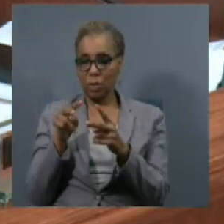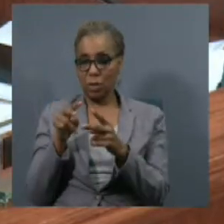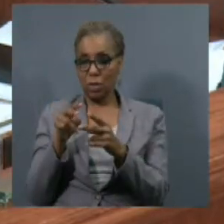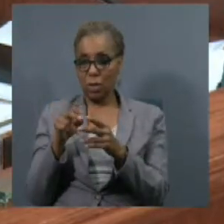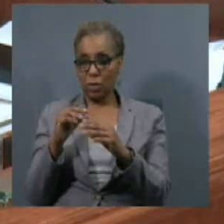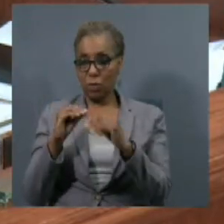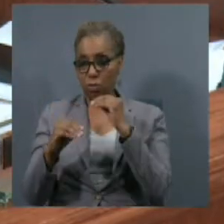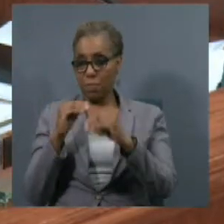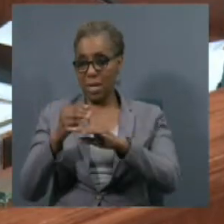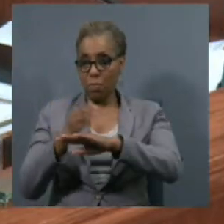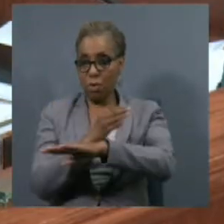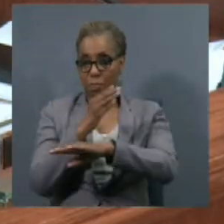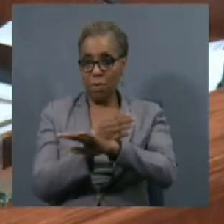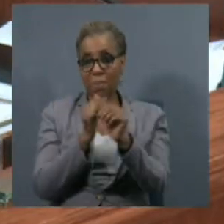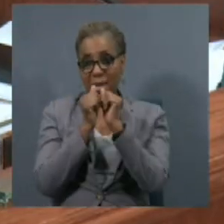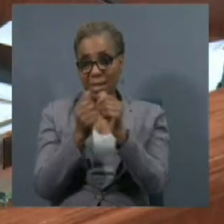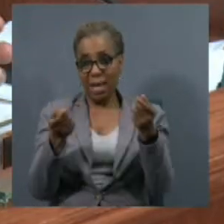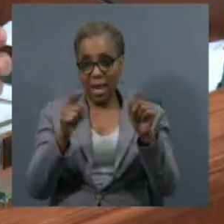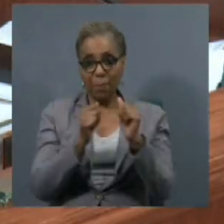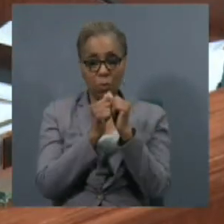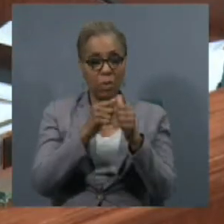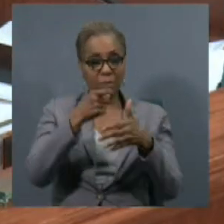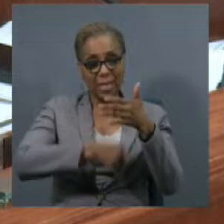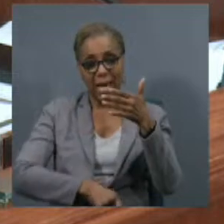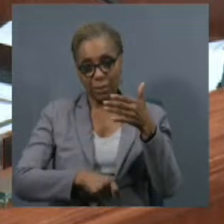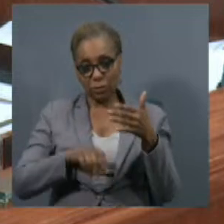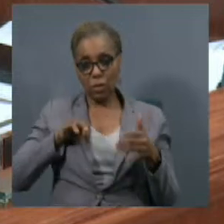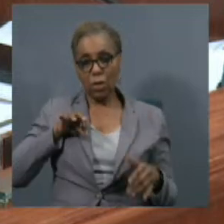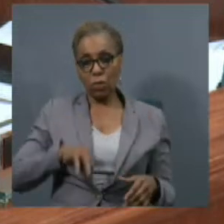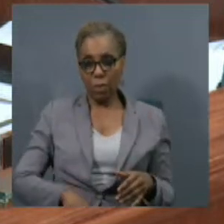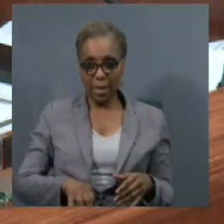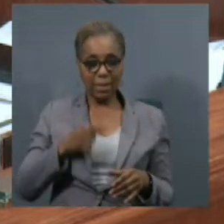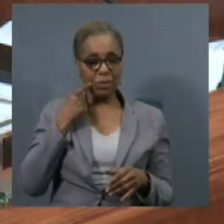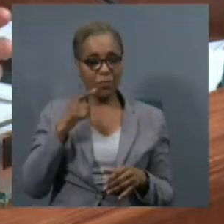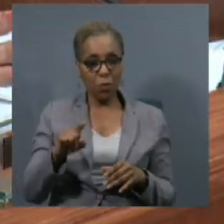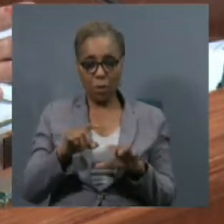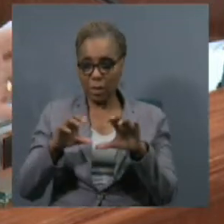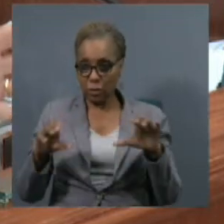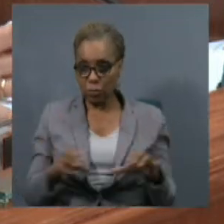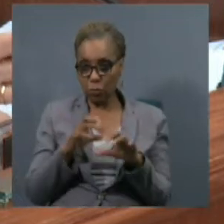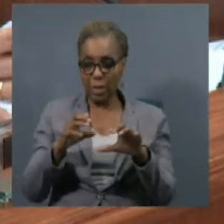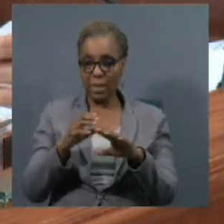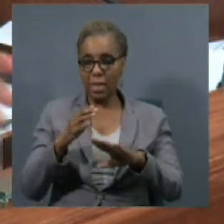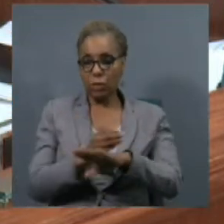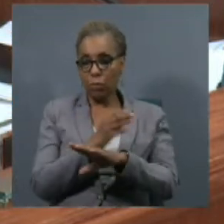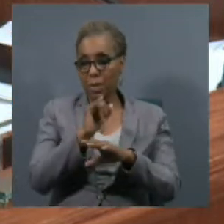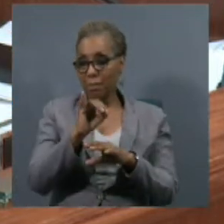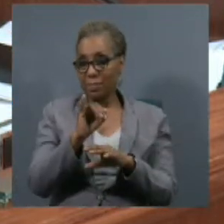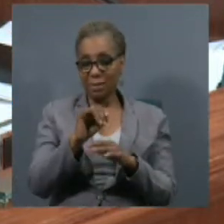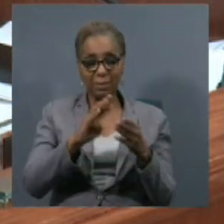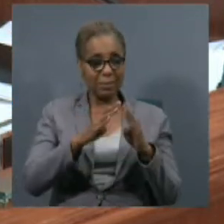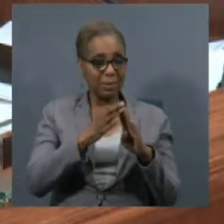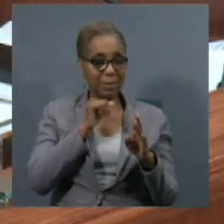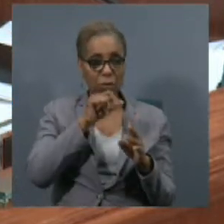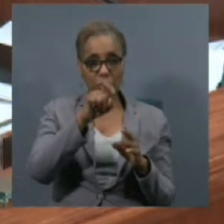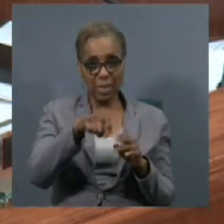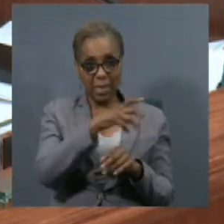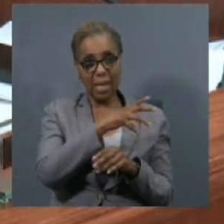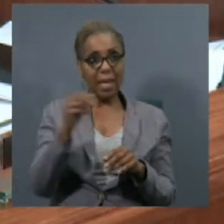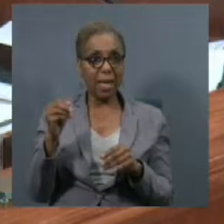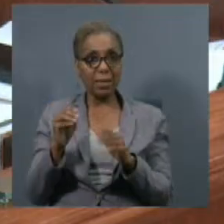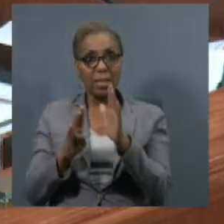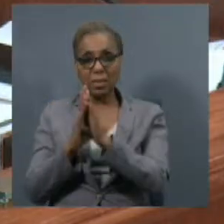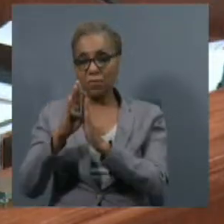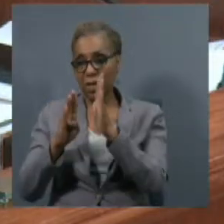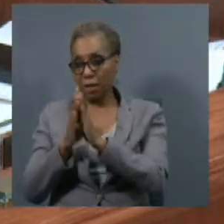repairs could be done with tax credits, or there would be tax credits for doing those repairs that the city doesn't need and that a